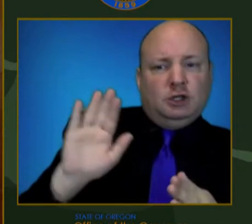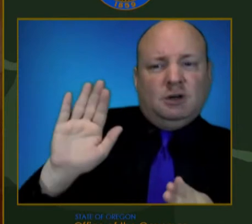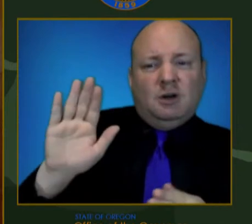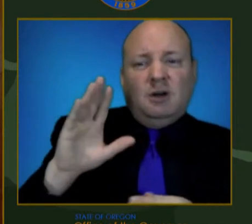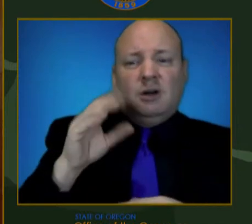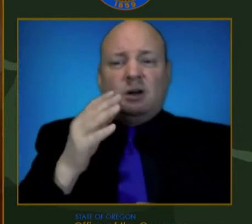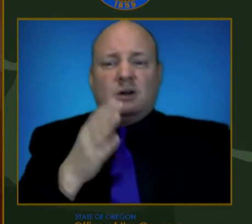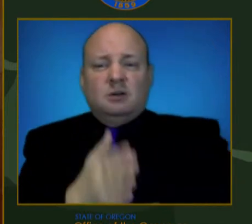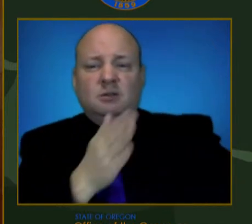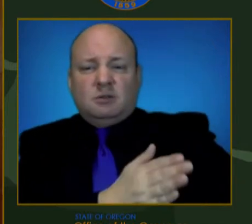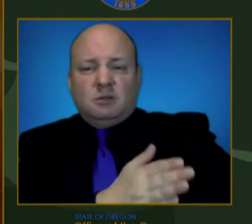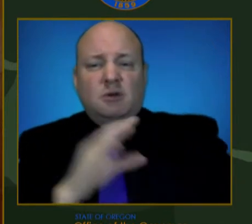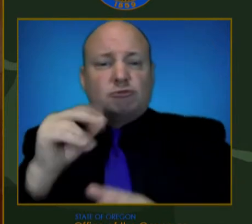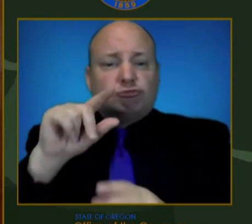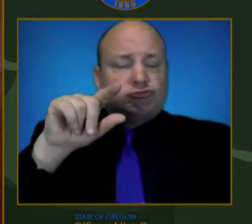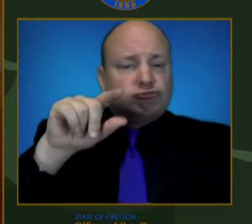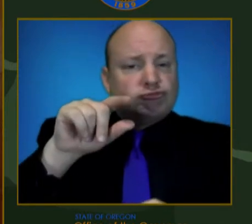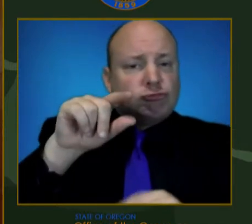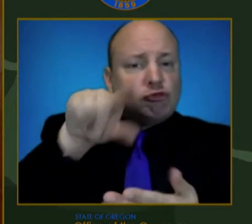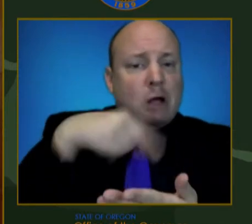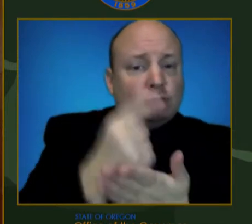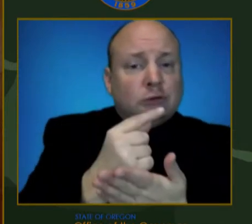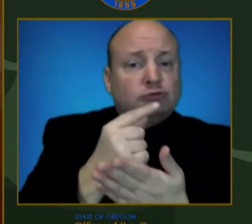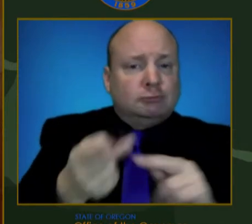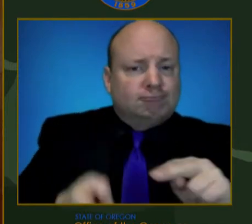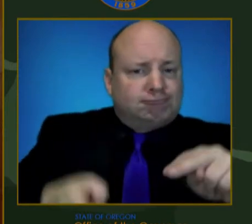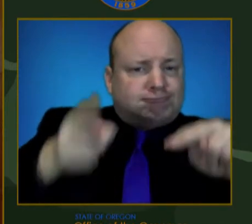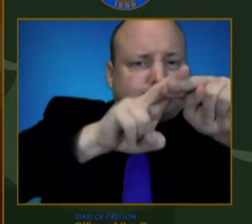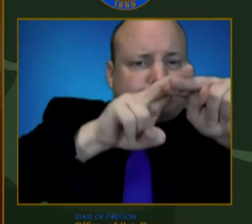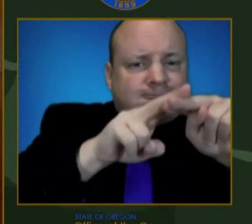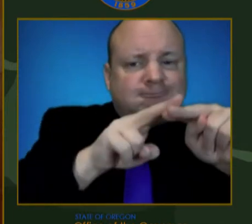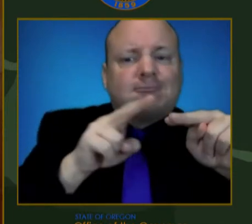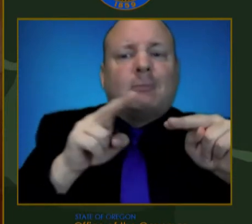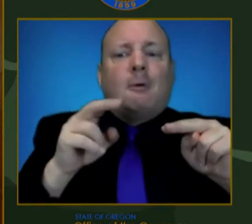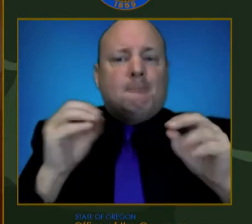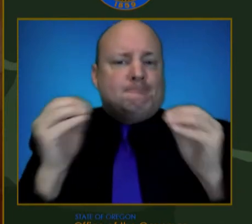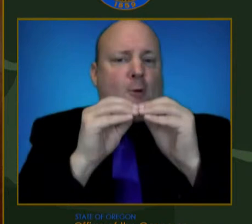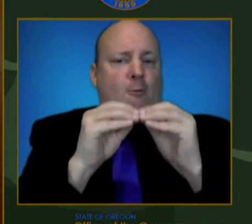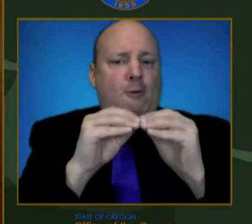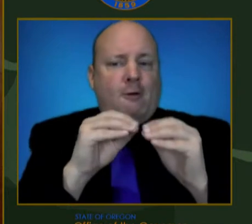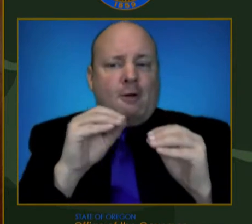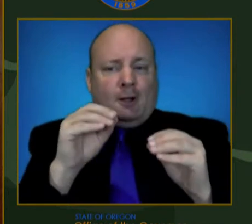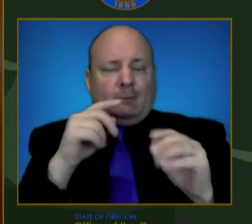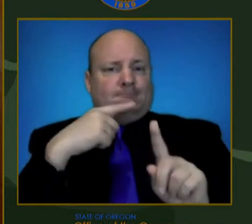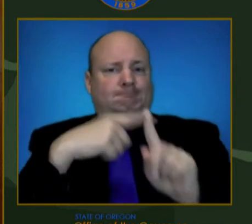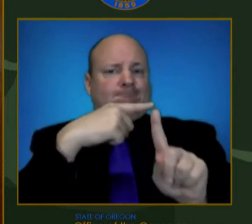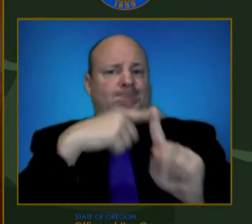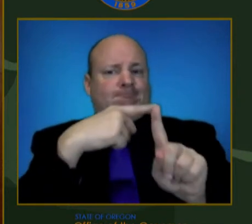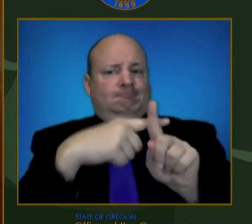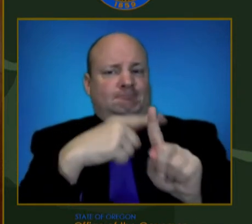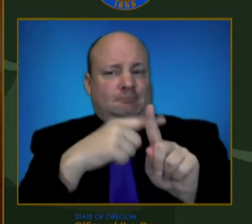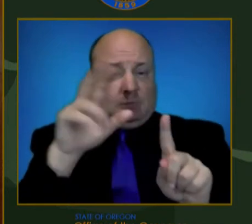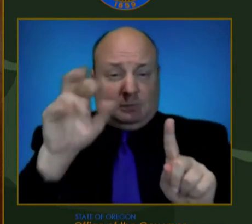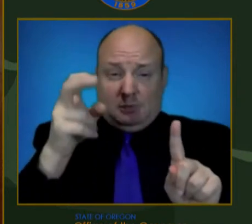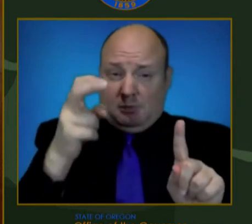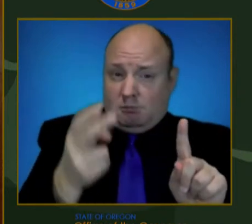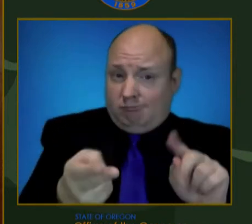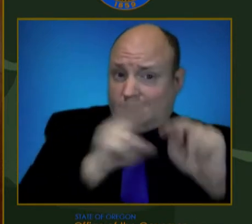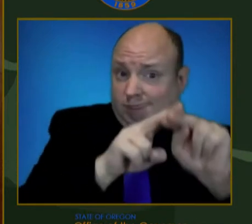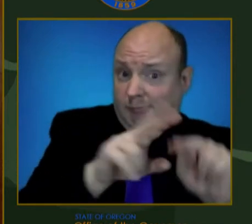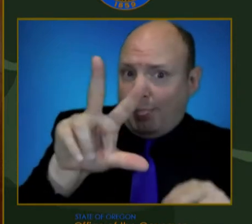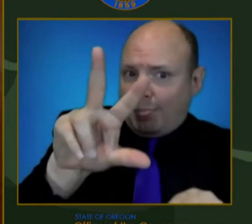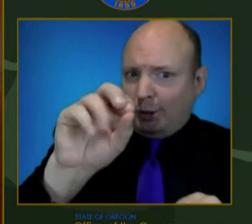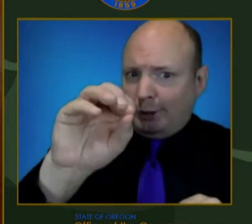graduation rates for Oregon kids by 8%. And while it took almost 30 years, we have